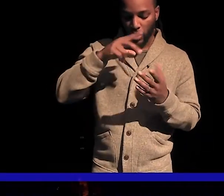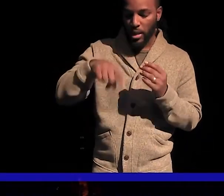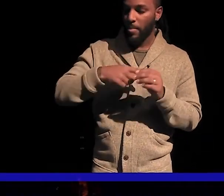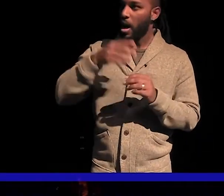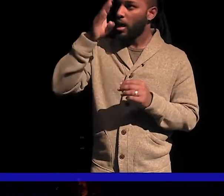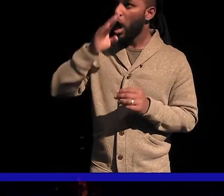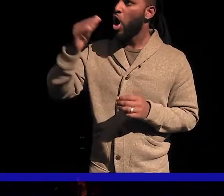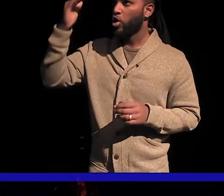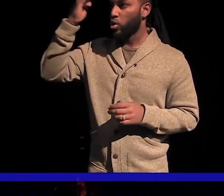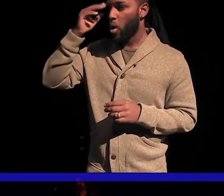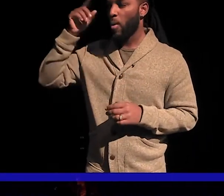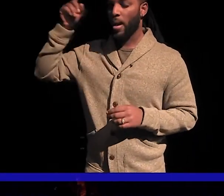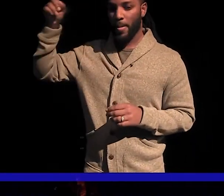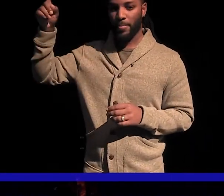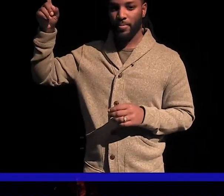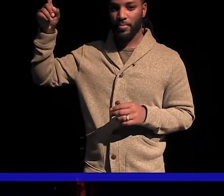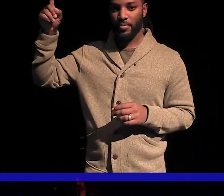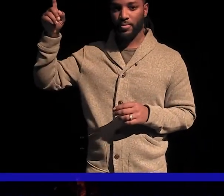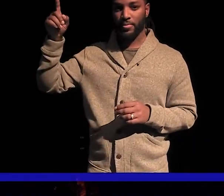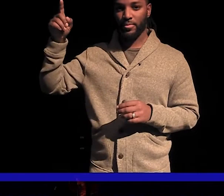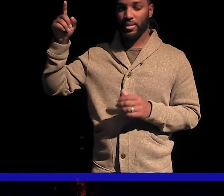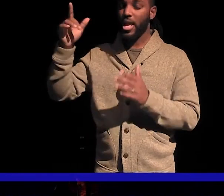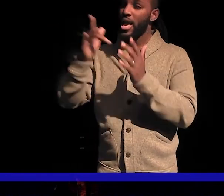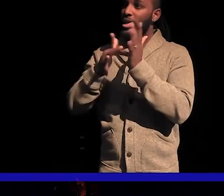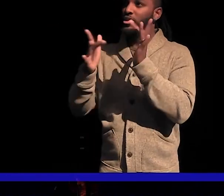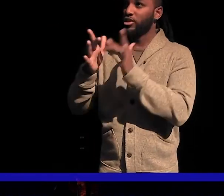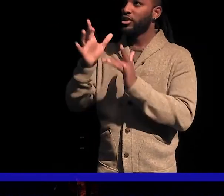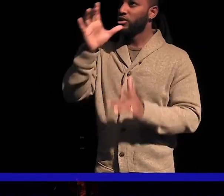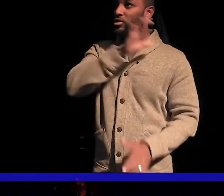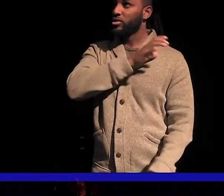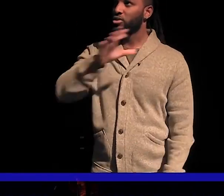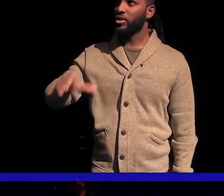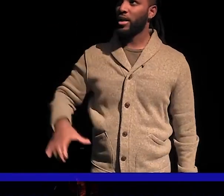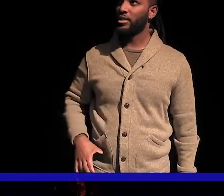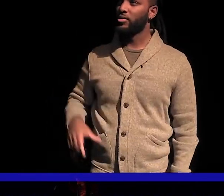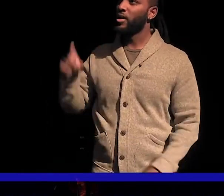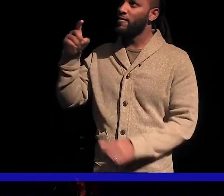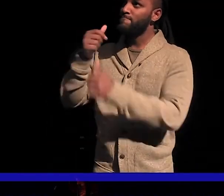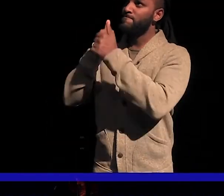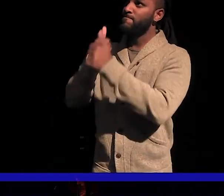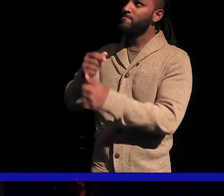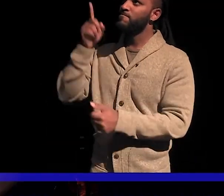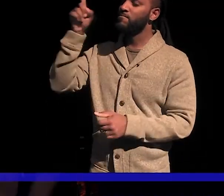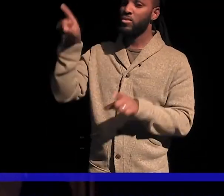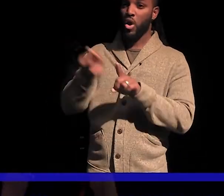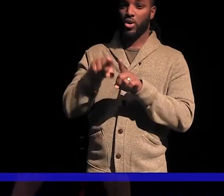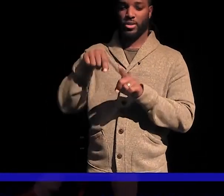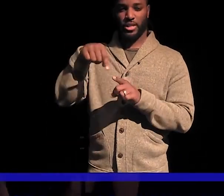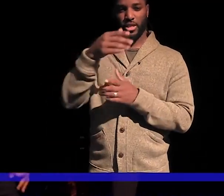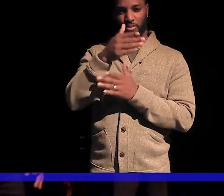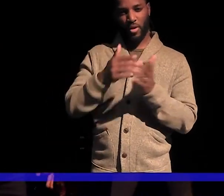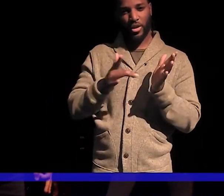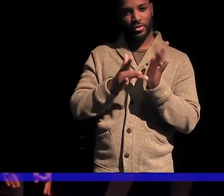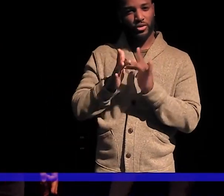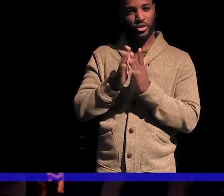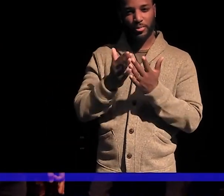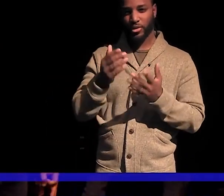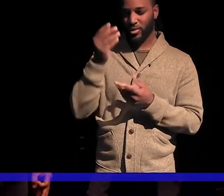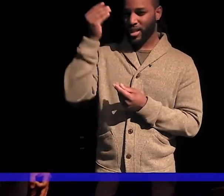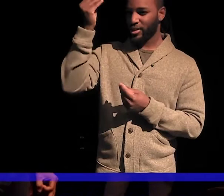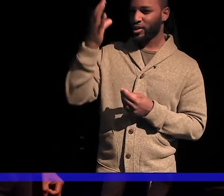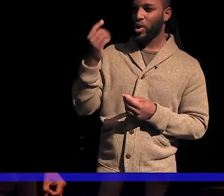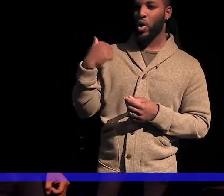The measure is Jesus Christ. I also want to say that this portion of Scripture lets us know that we will never